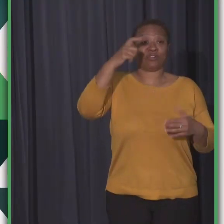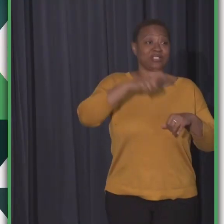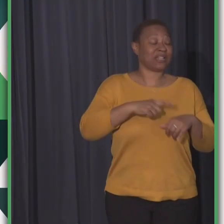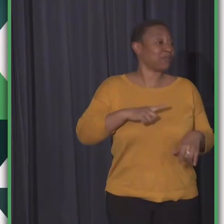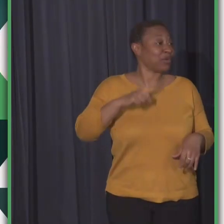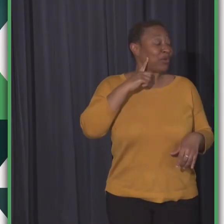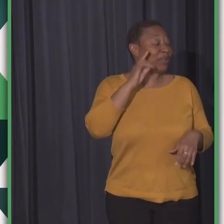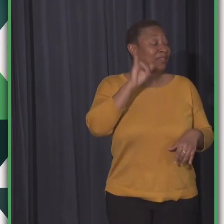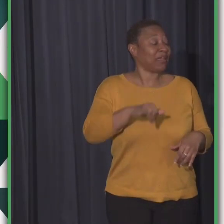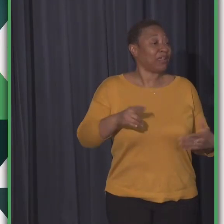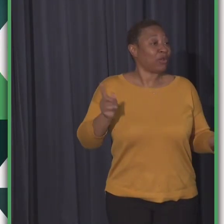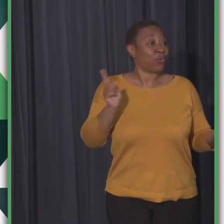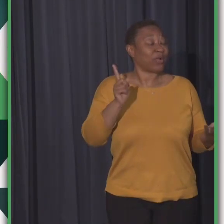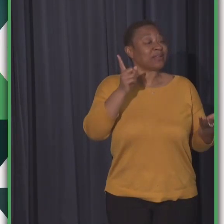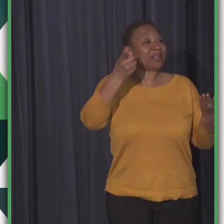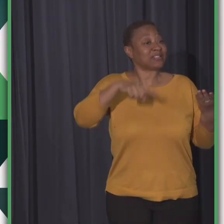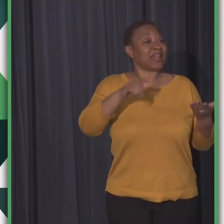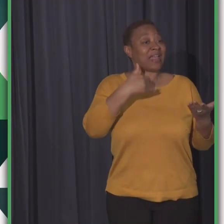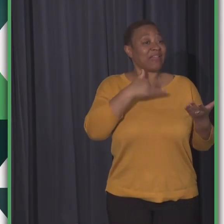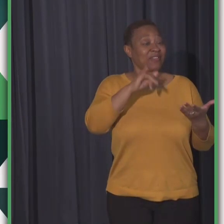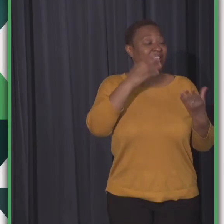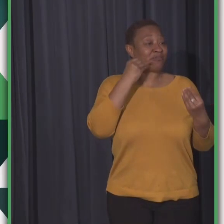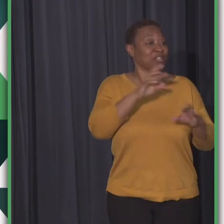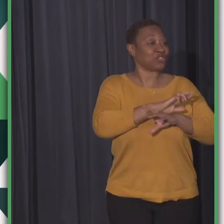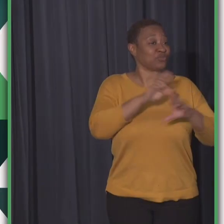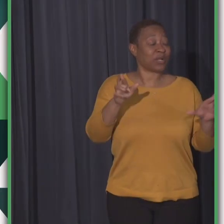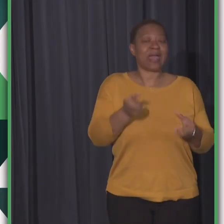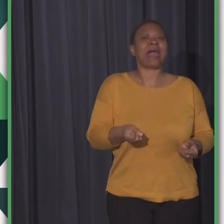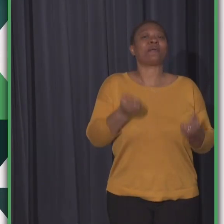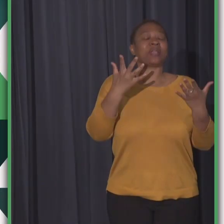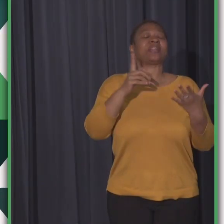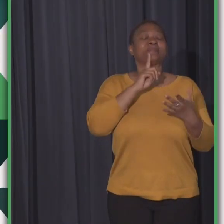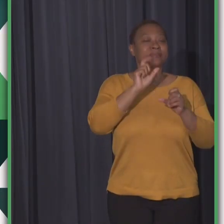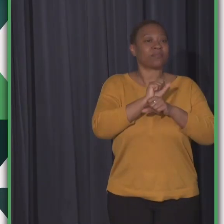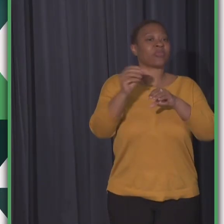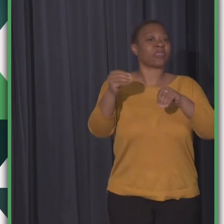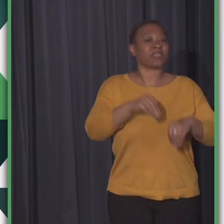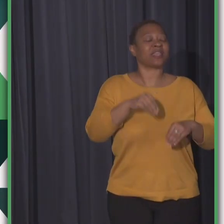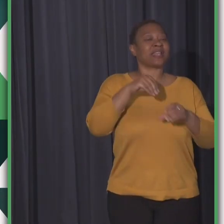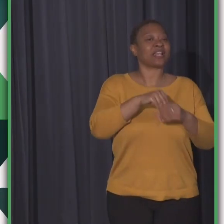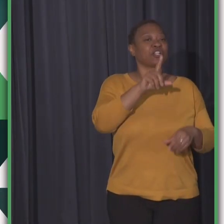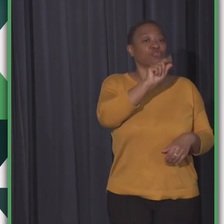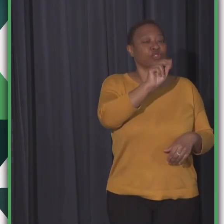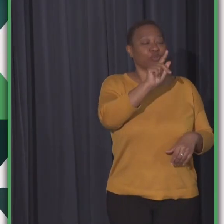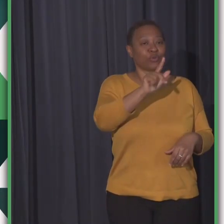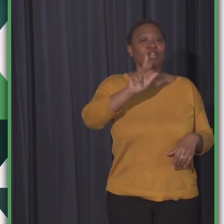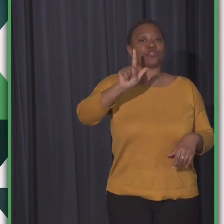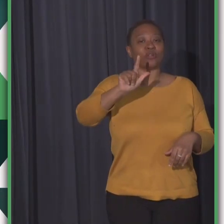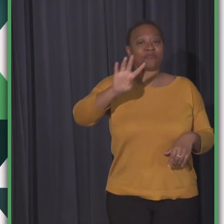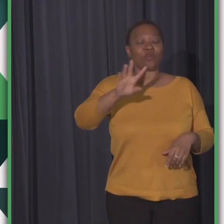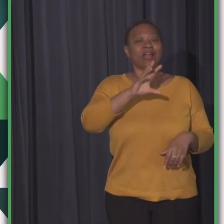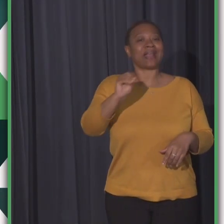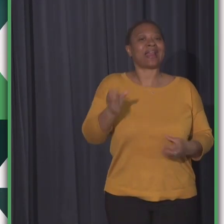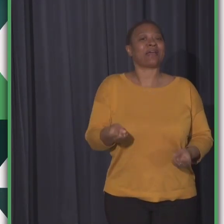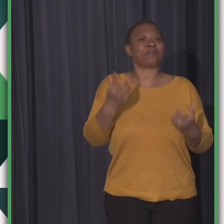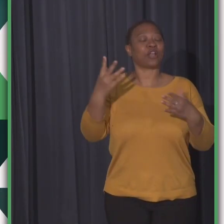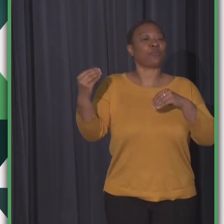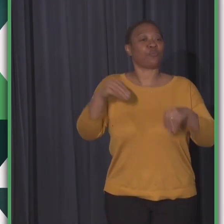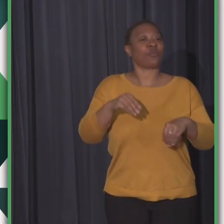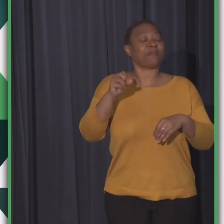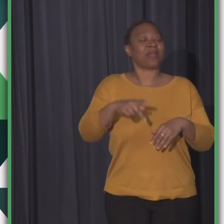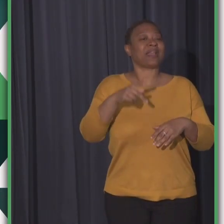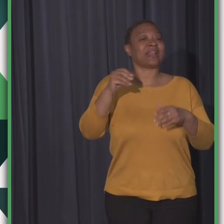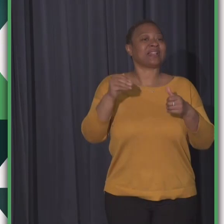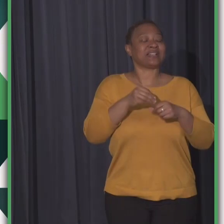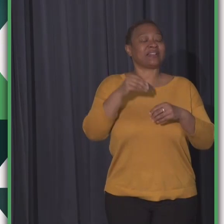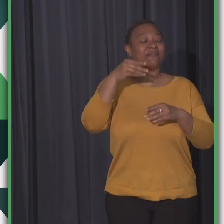I'm hearing this. So please next week have that information. How many of them have moved back in 2023, 2024, and how many have moved back in the